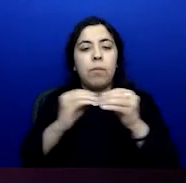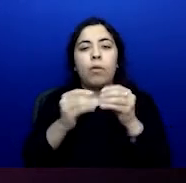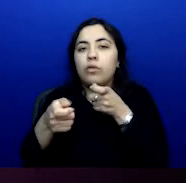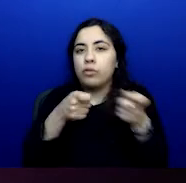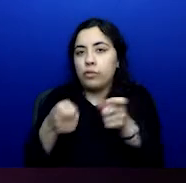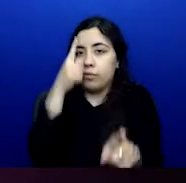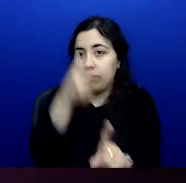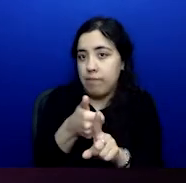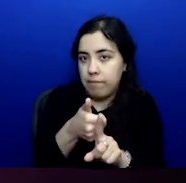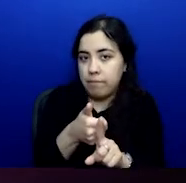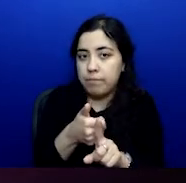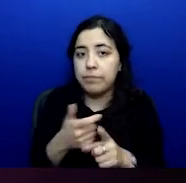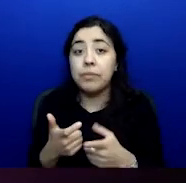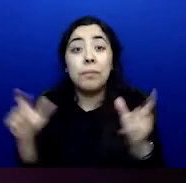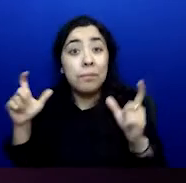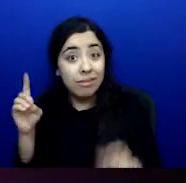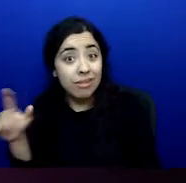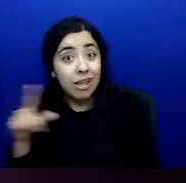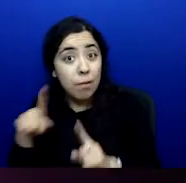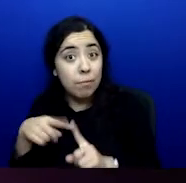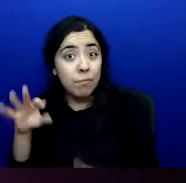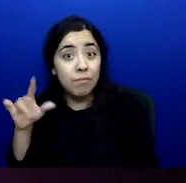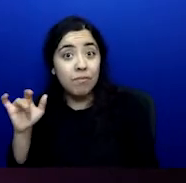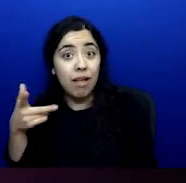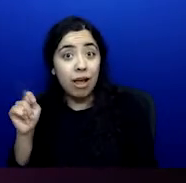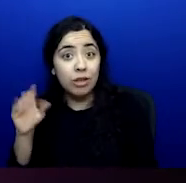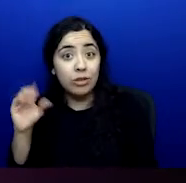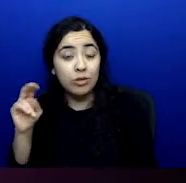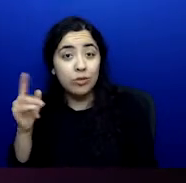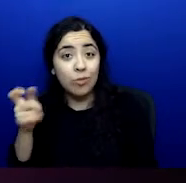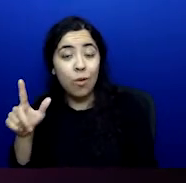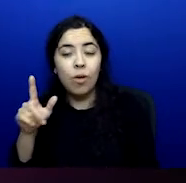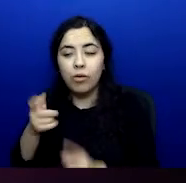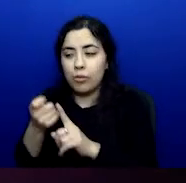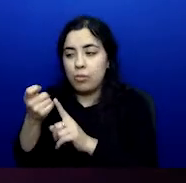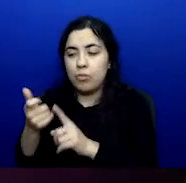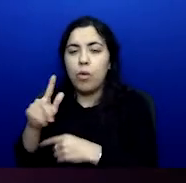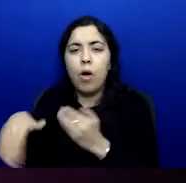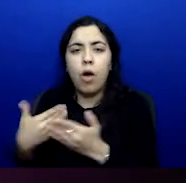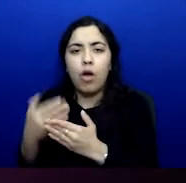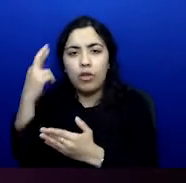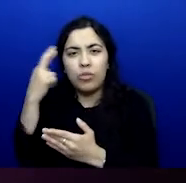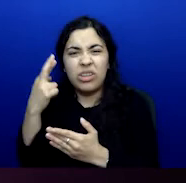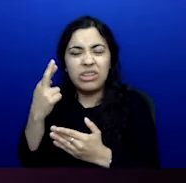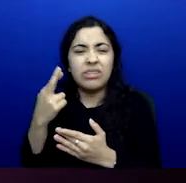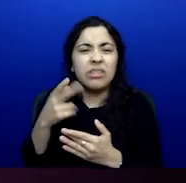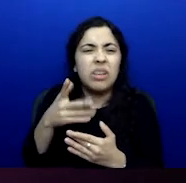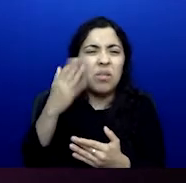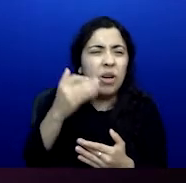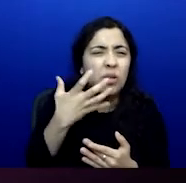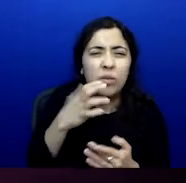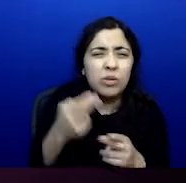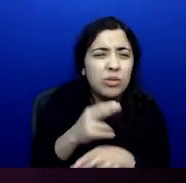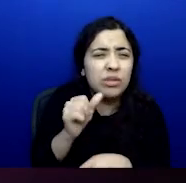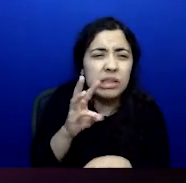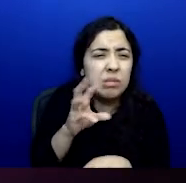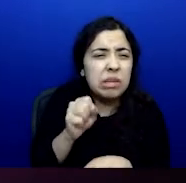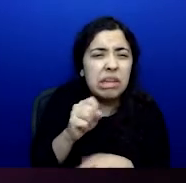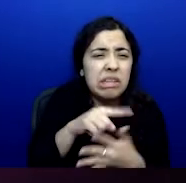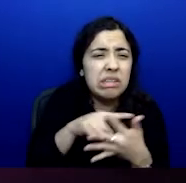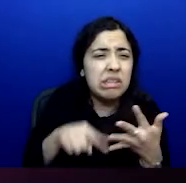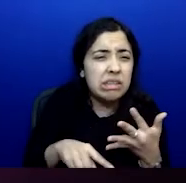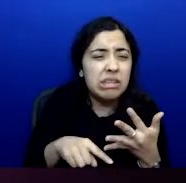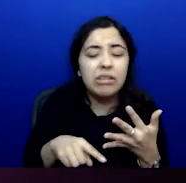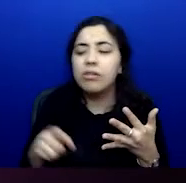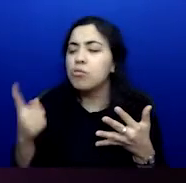The big deal about Flight Control is that it removes all the reasons to not use AWS by making